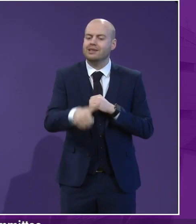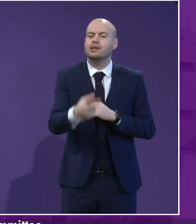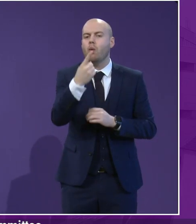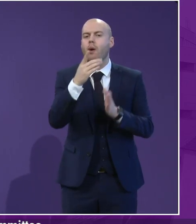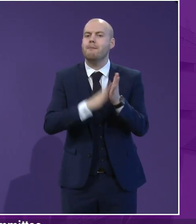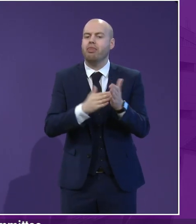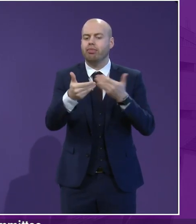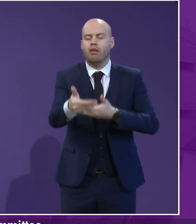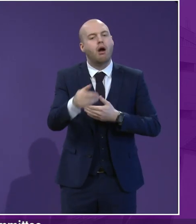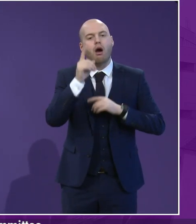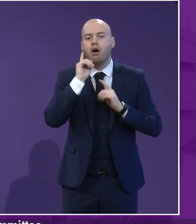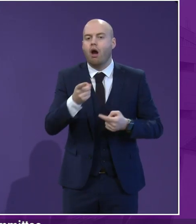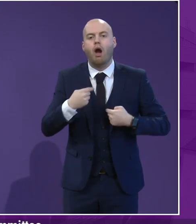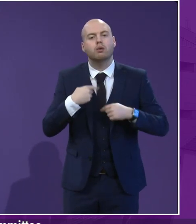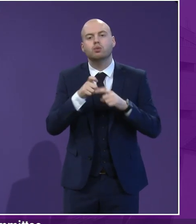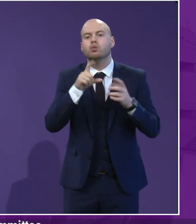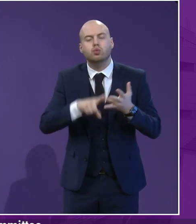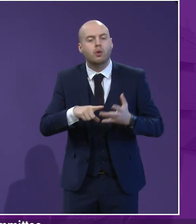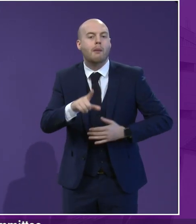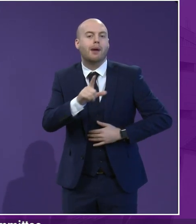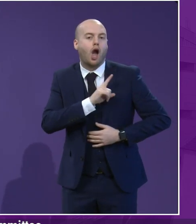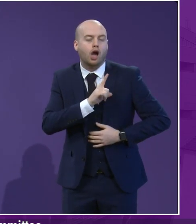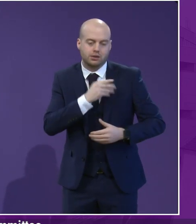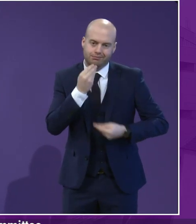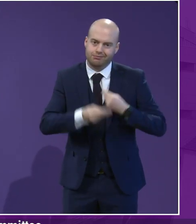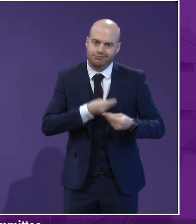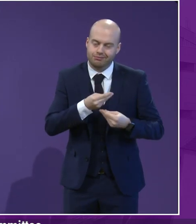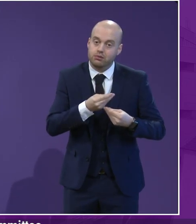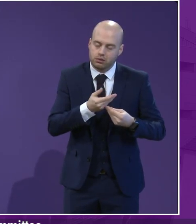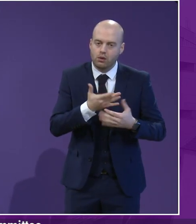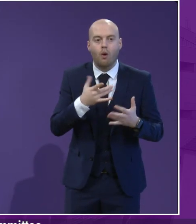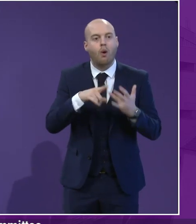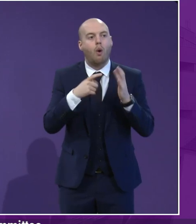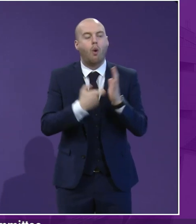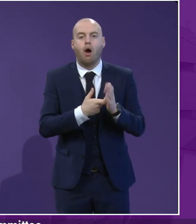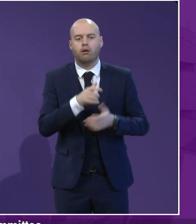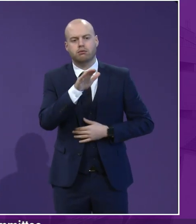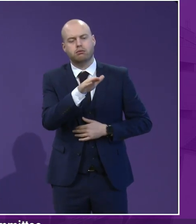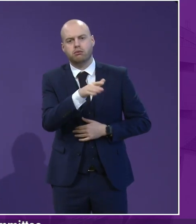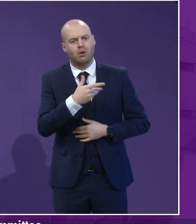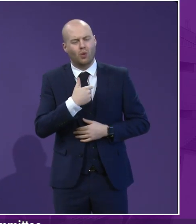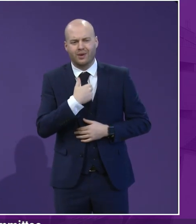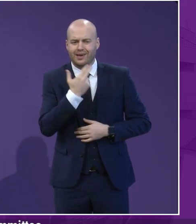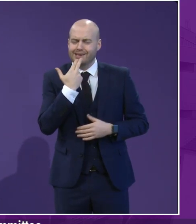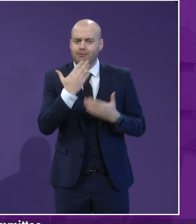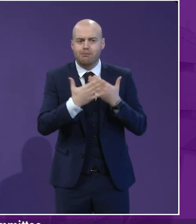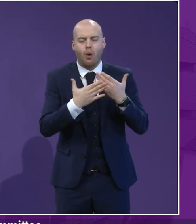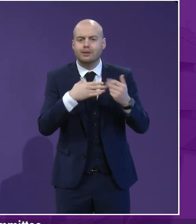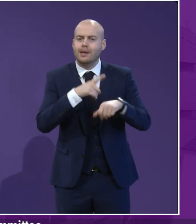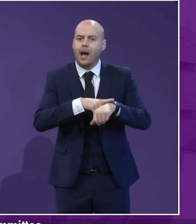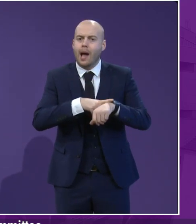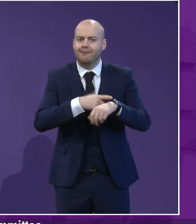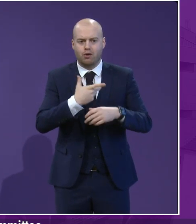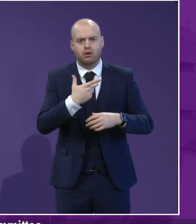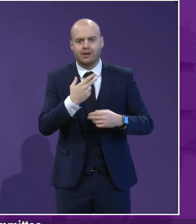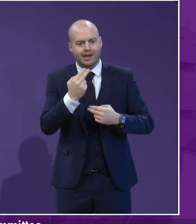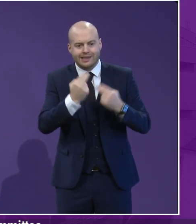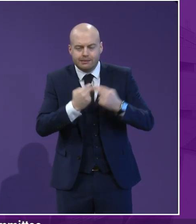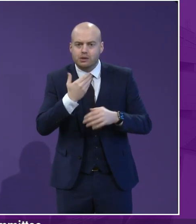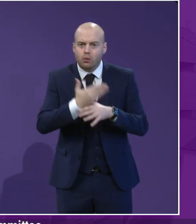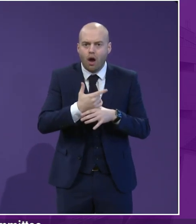and how much flexibility is available for students to be able to say, I won't be able to do the